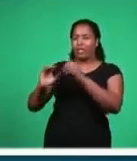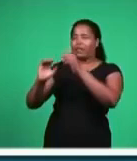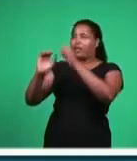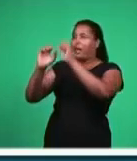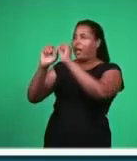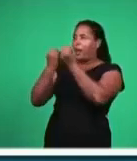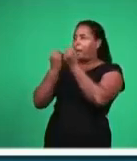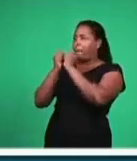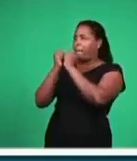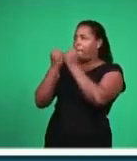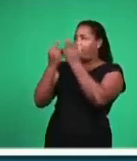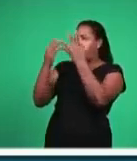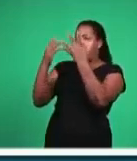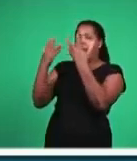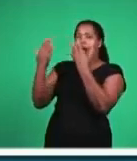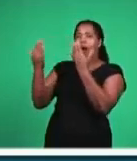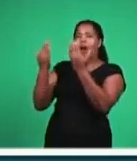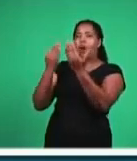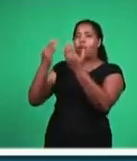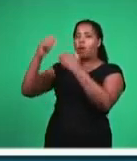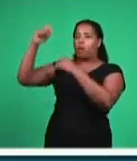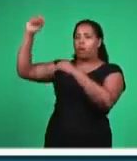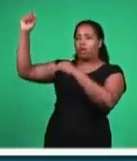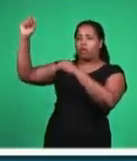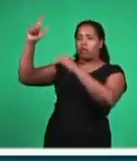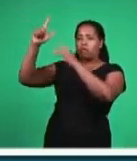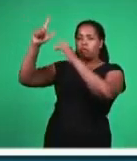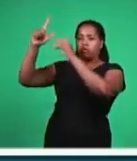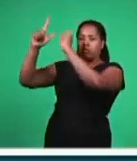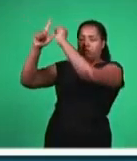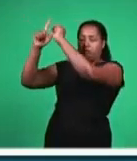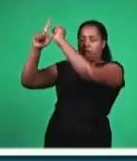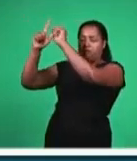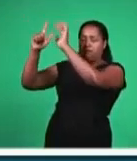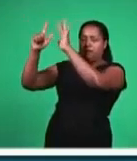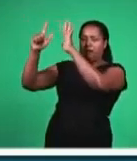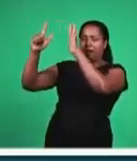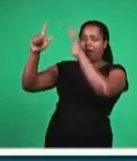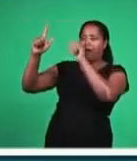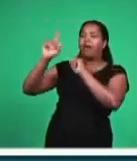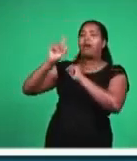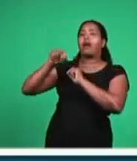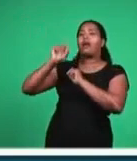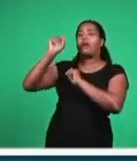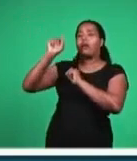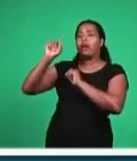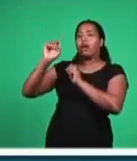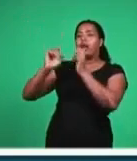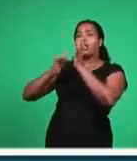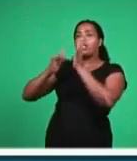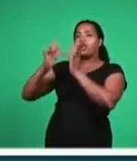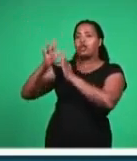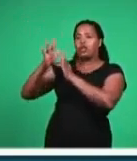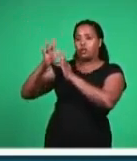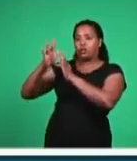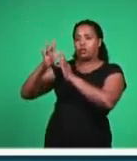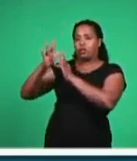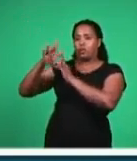Christ. Clear as the sun, which is clear, the sun of